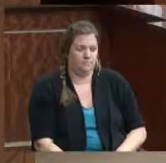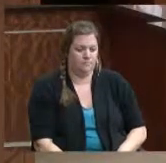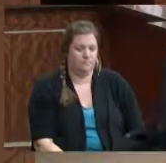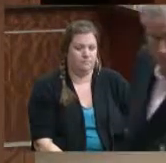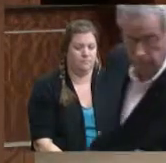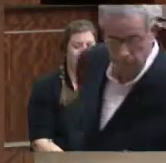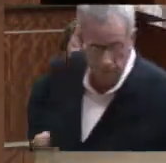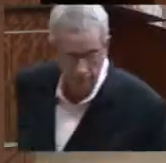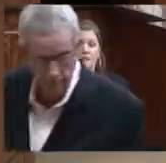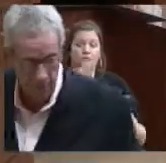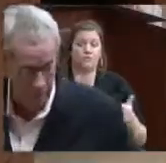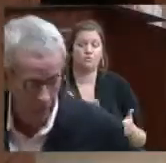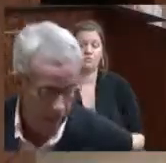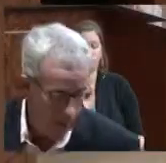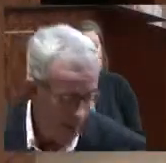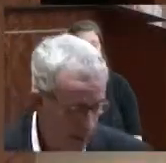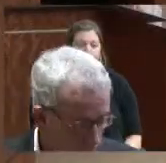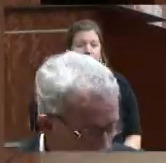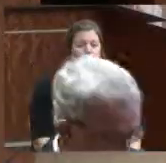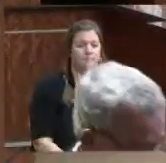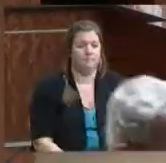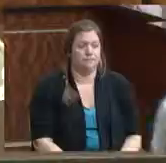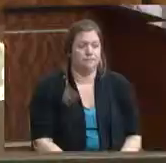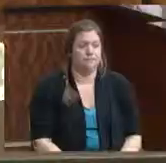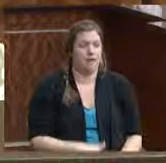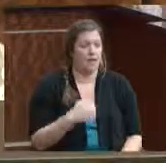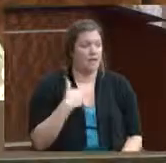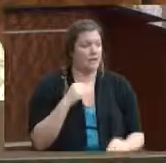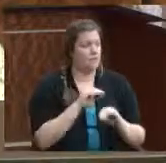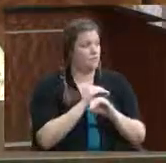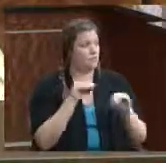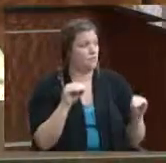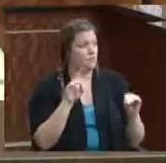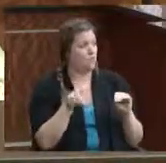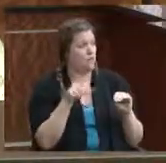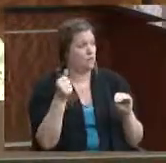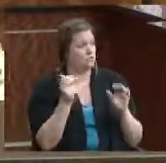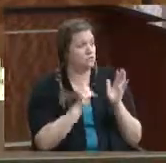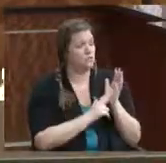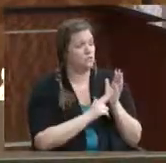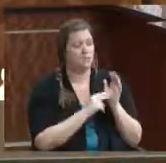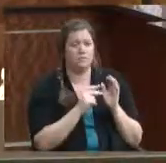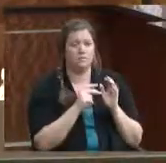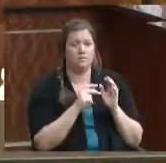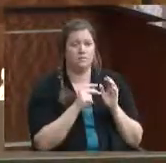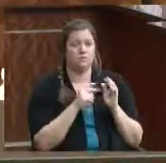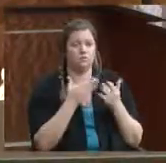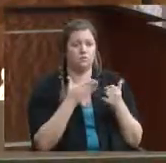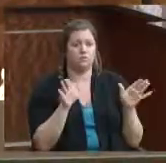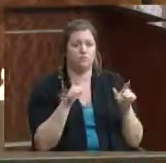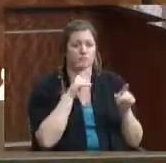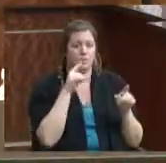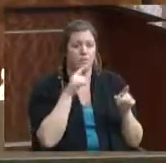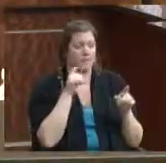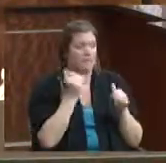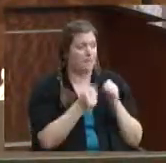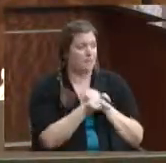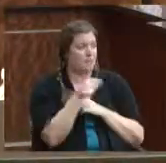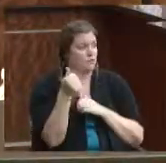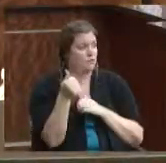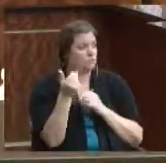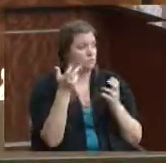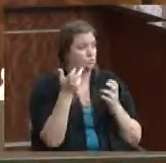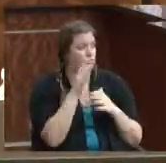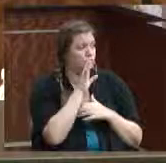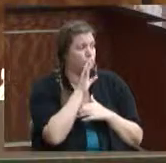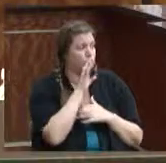Thank you, Mr. DePietro. I have no one else signed up to speak during the general public hearing. Is there anyone who would